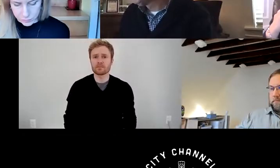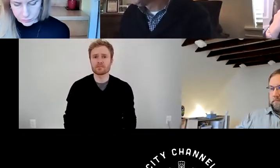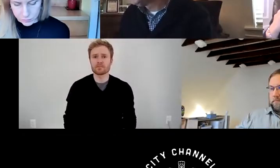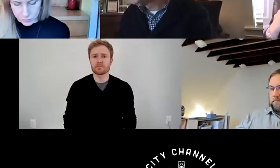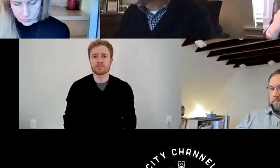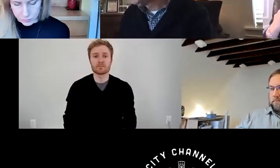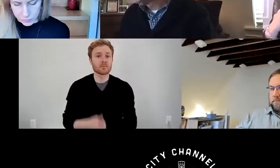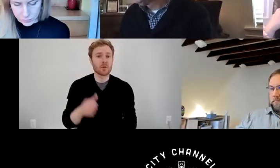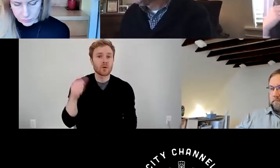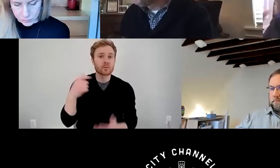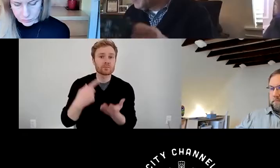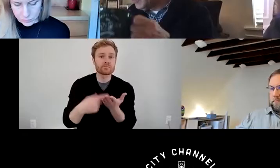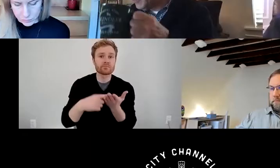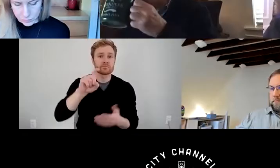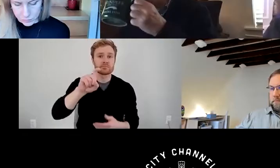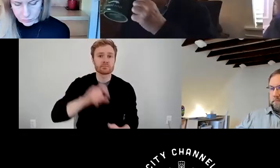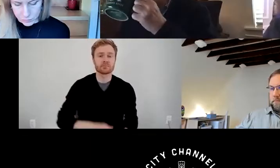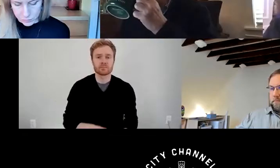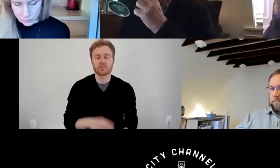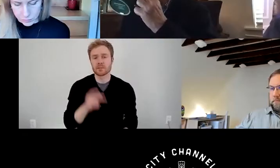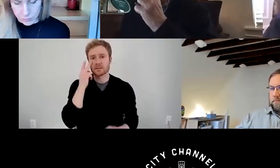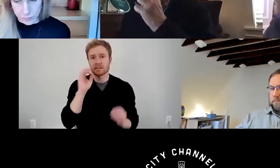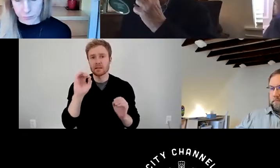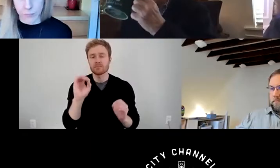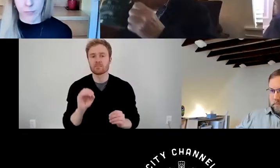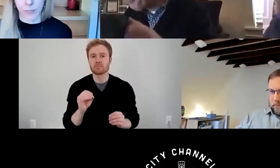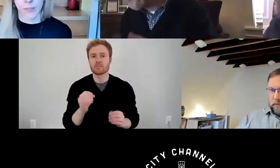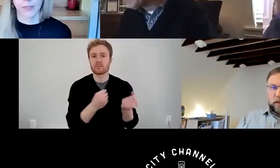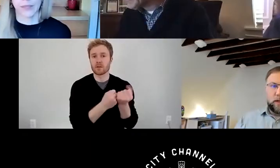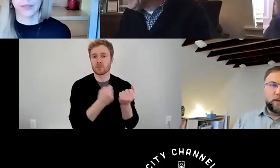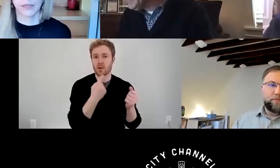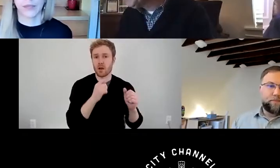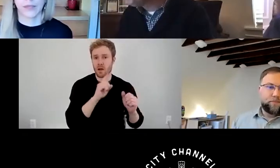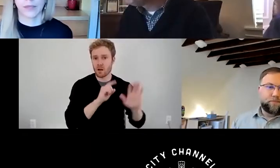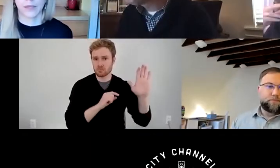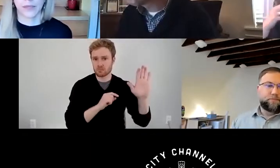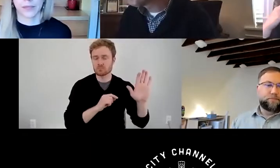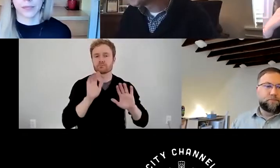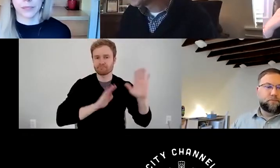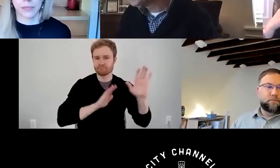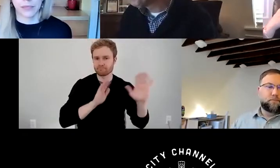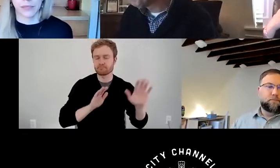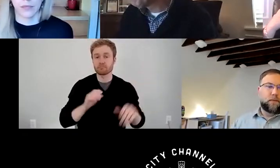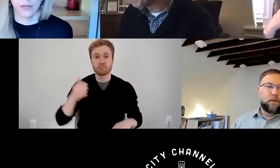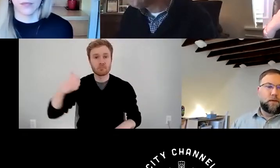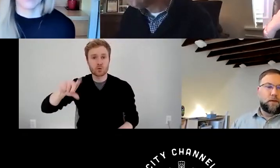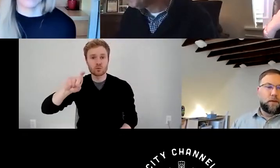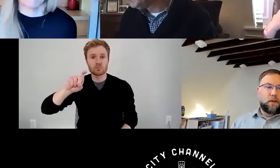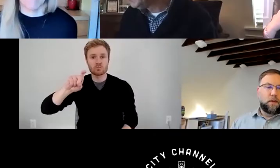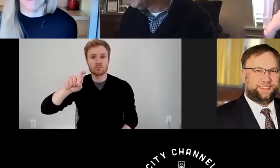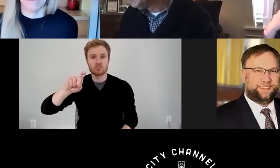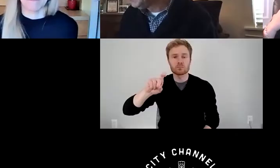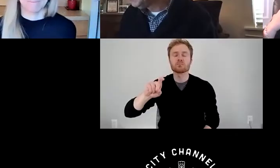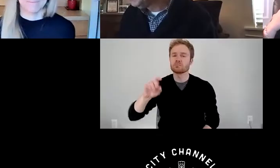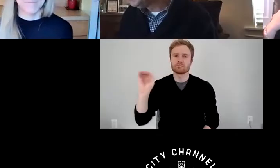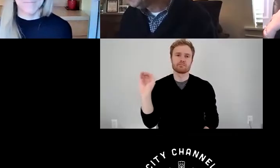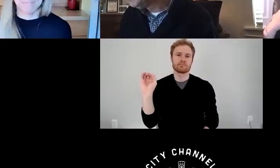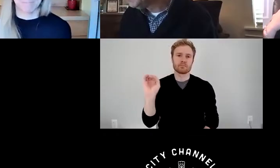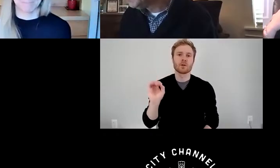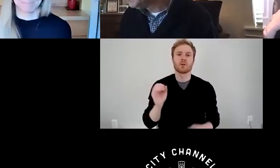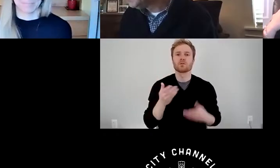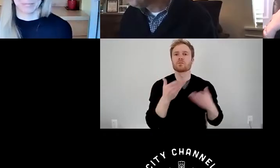right word, a different approach from the Public Works Department to begin bringing this back to the council because of